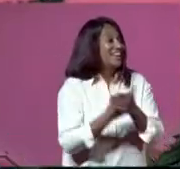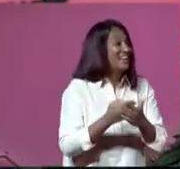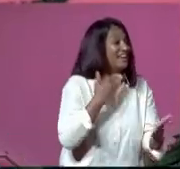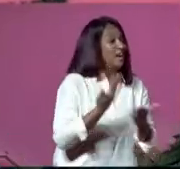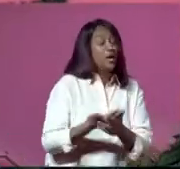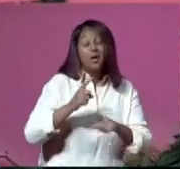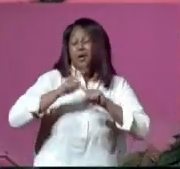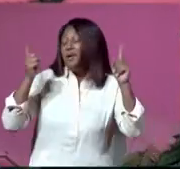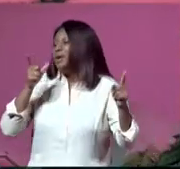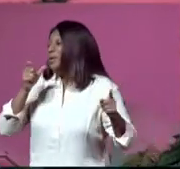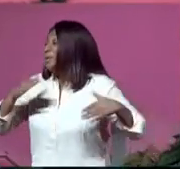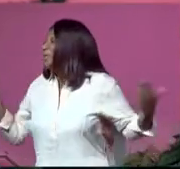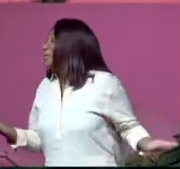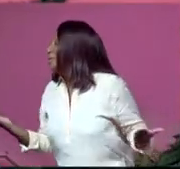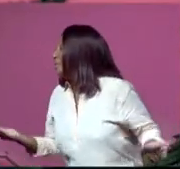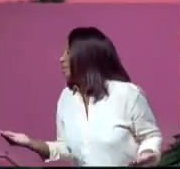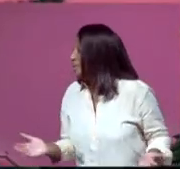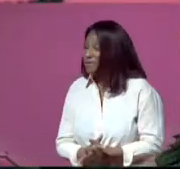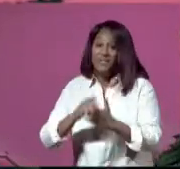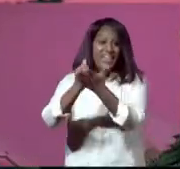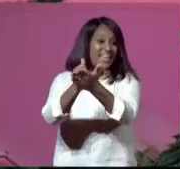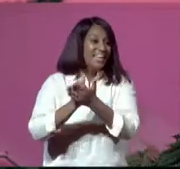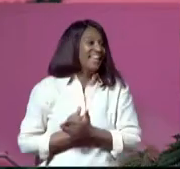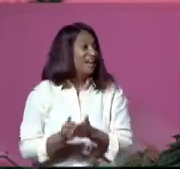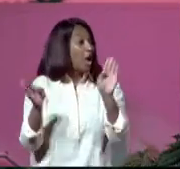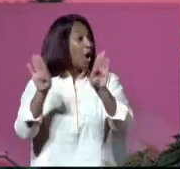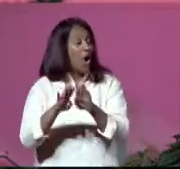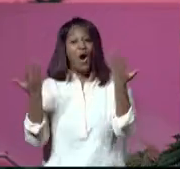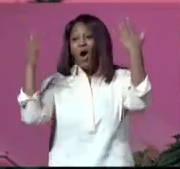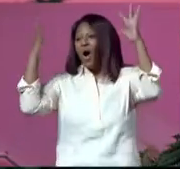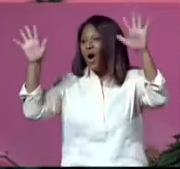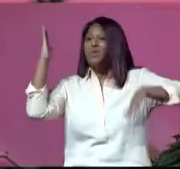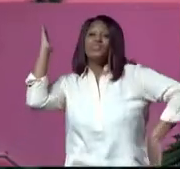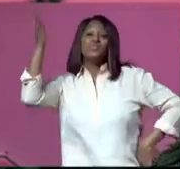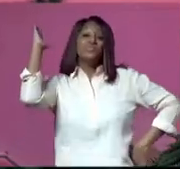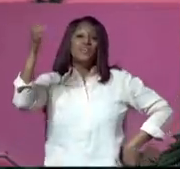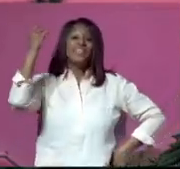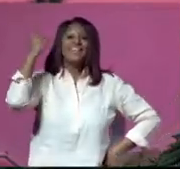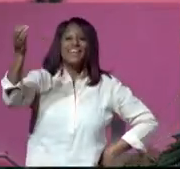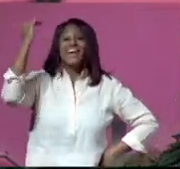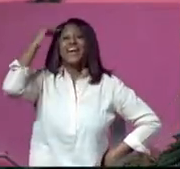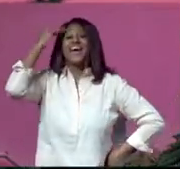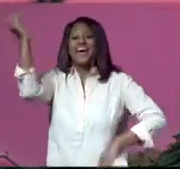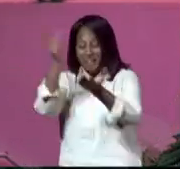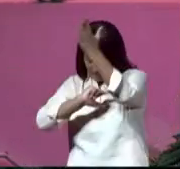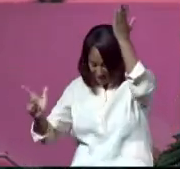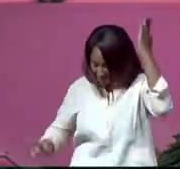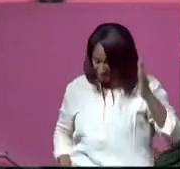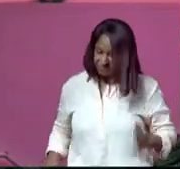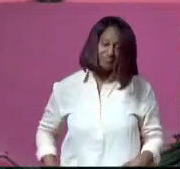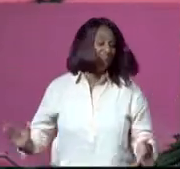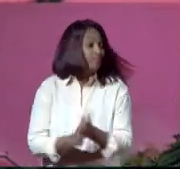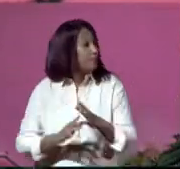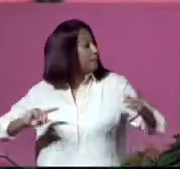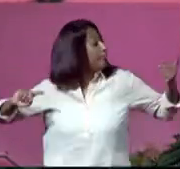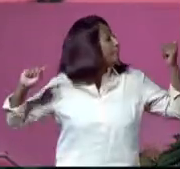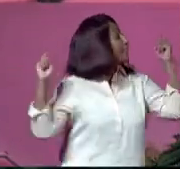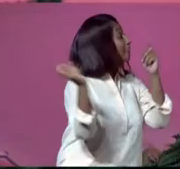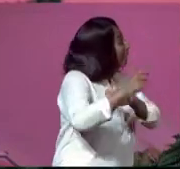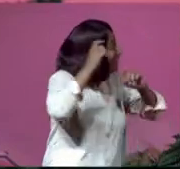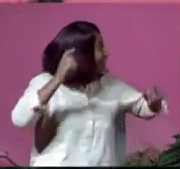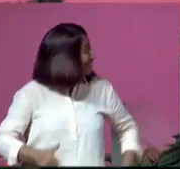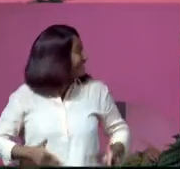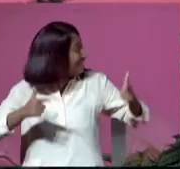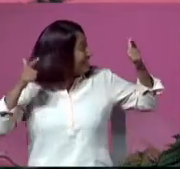anybody in here who can help me close this sermon? If you know the Lord has changed your